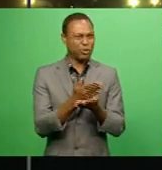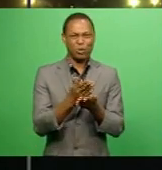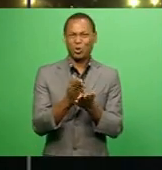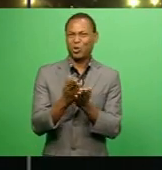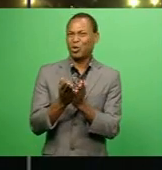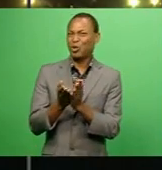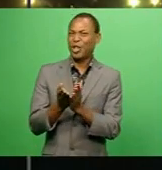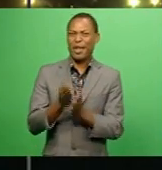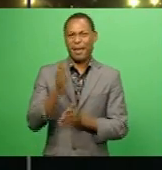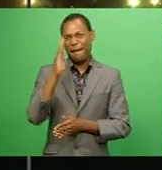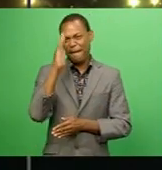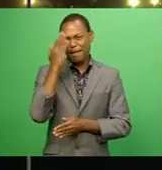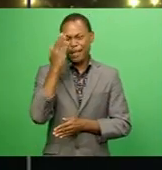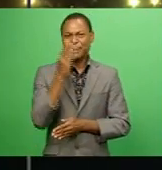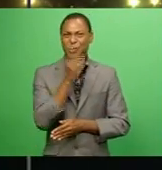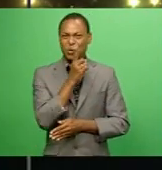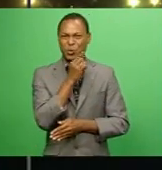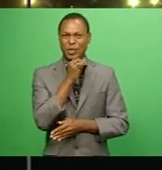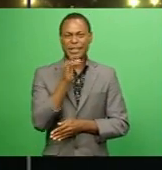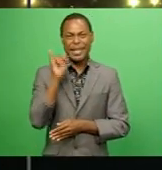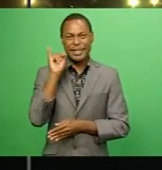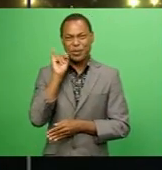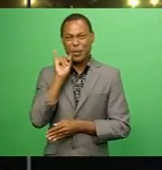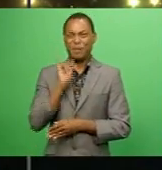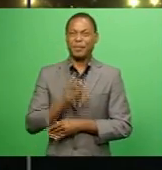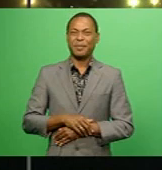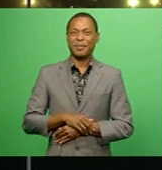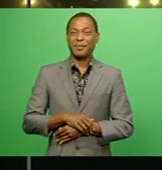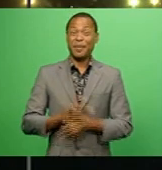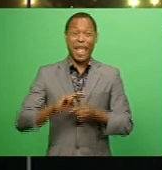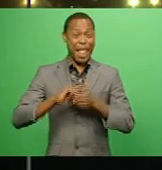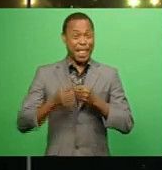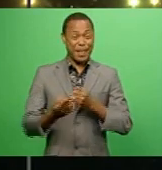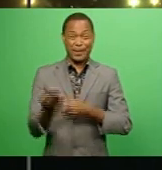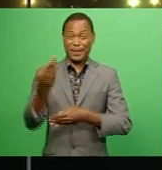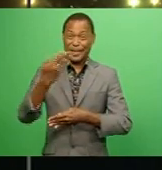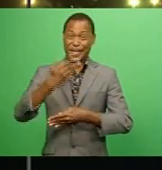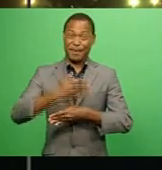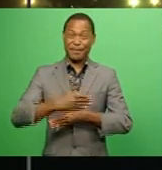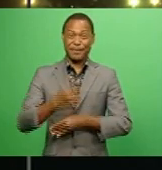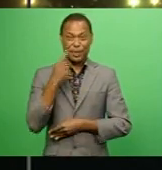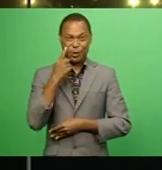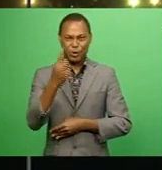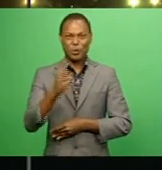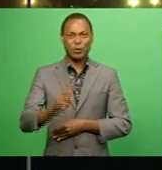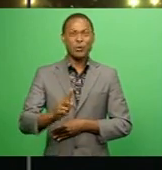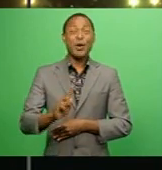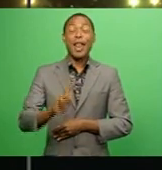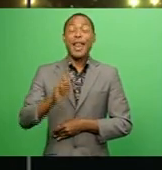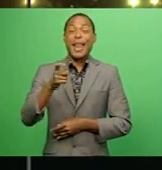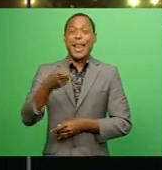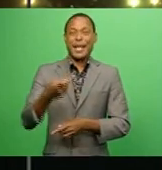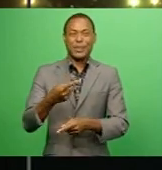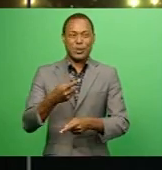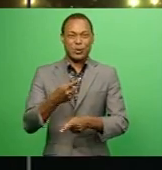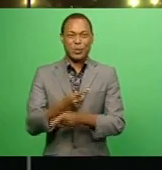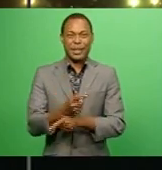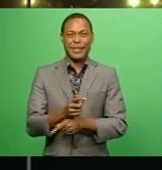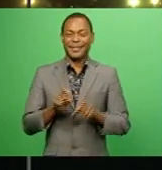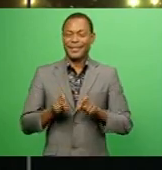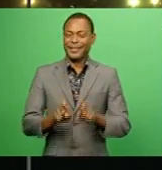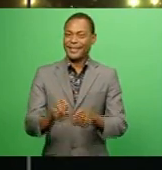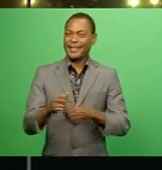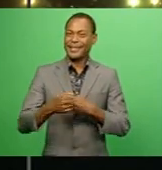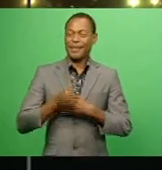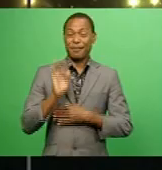media accounts including Facebook, Twitter, and Instagram. That's your news this evening. I'll see you again next week. Until then, stay safe.